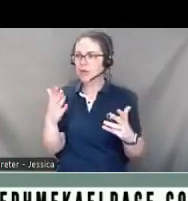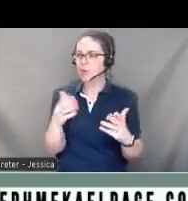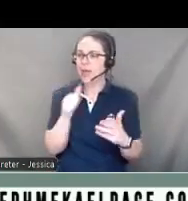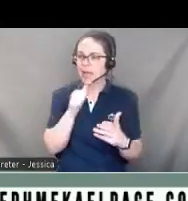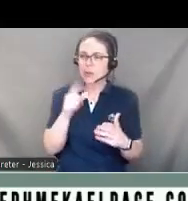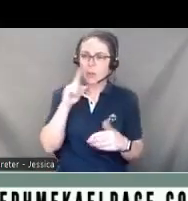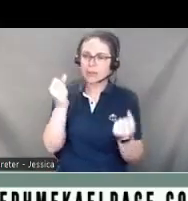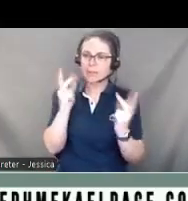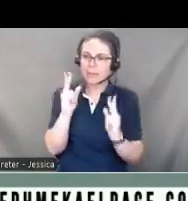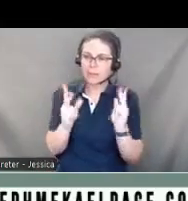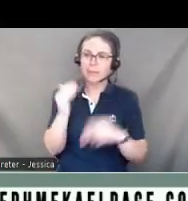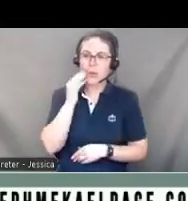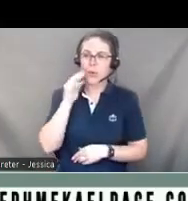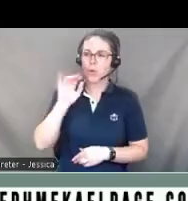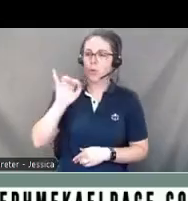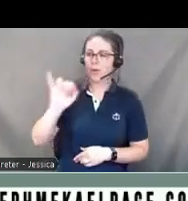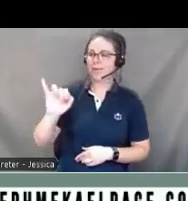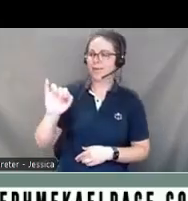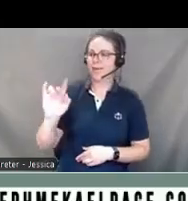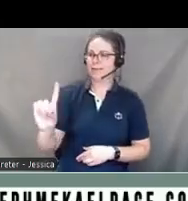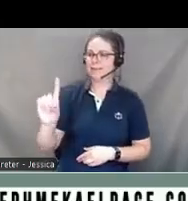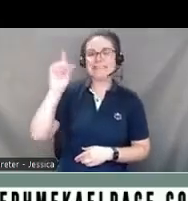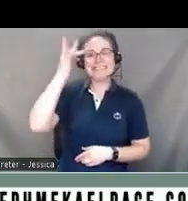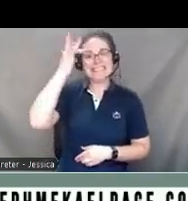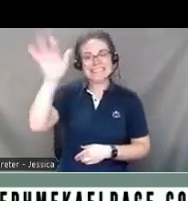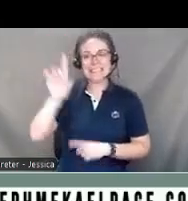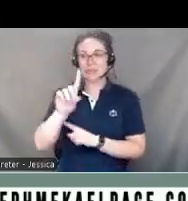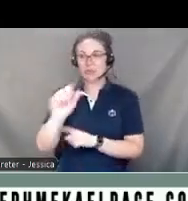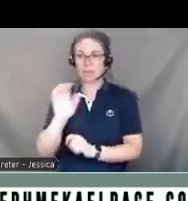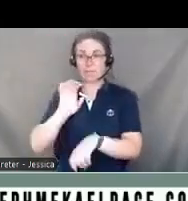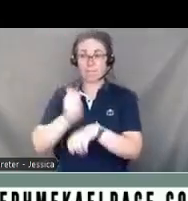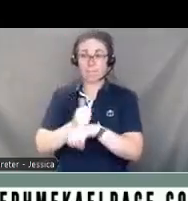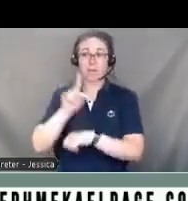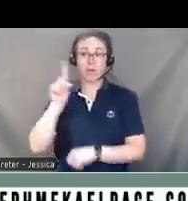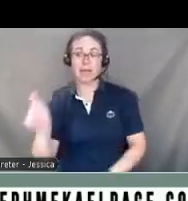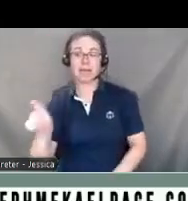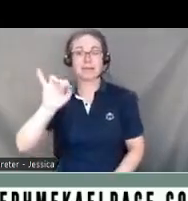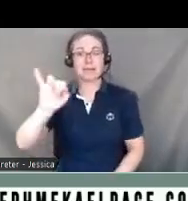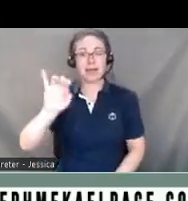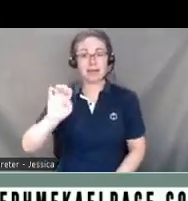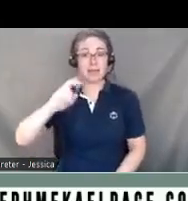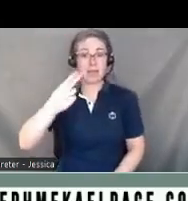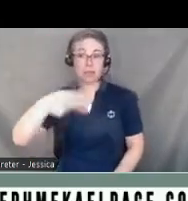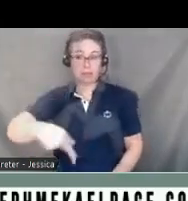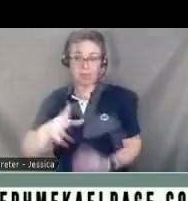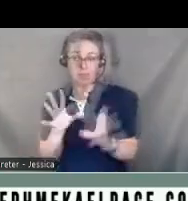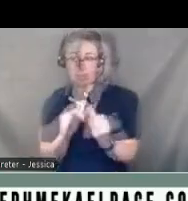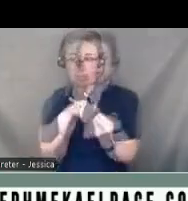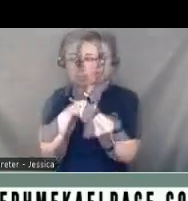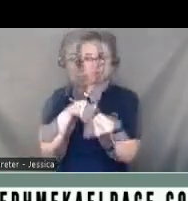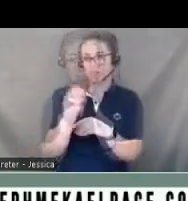what intellectual disability is based on asking at an IHP meeting. Sometimes that's how we find out where the gaps